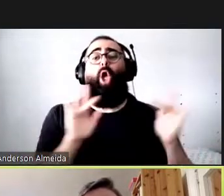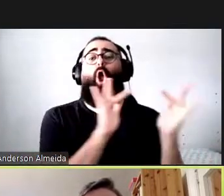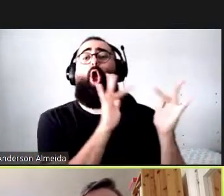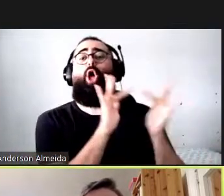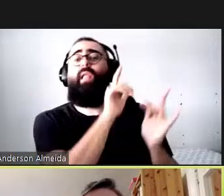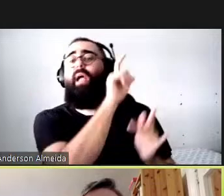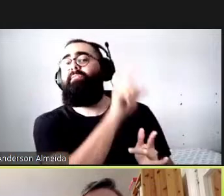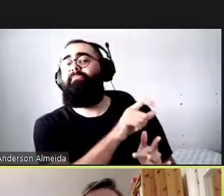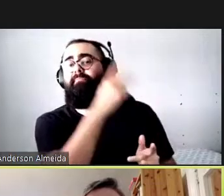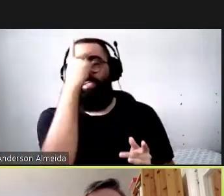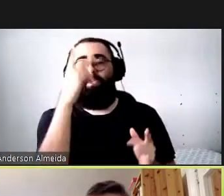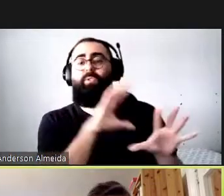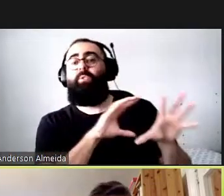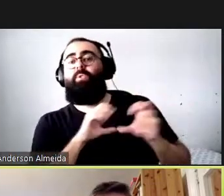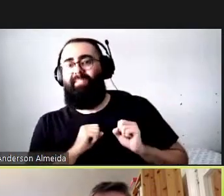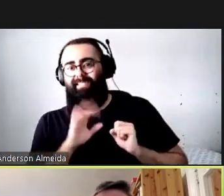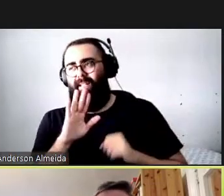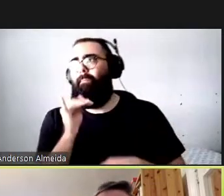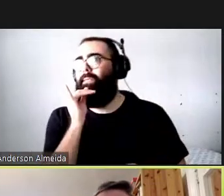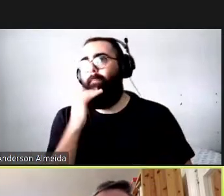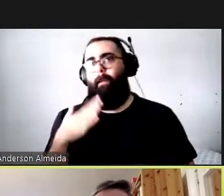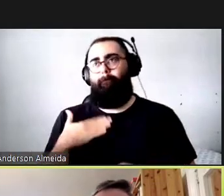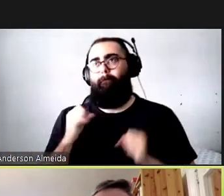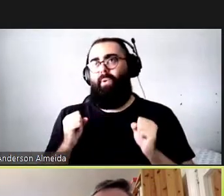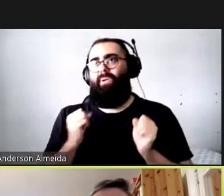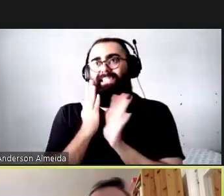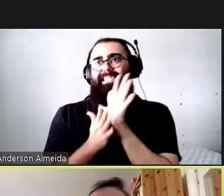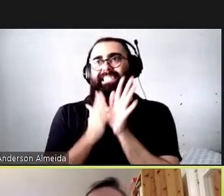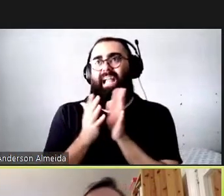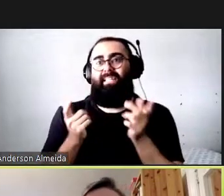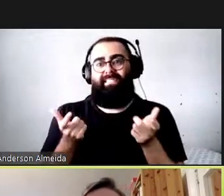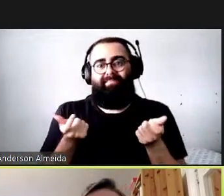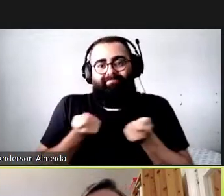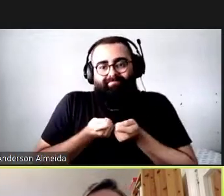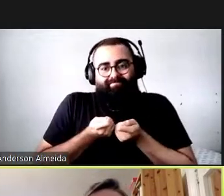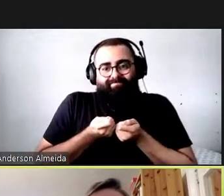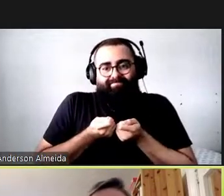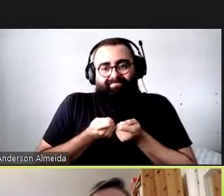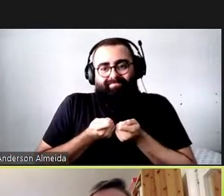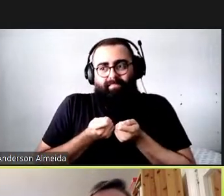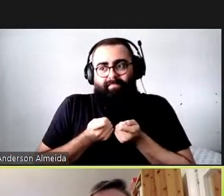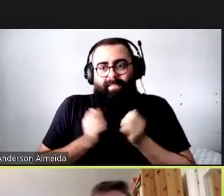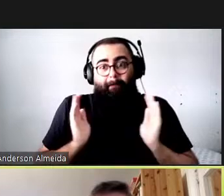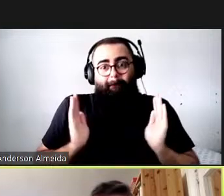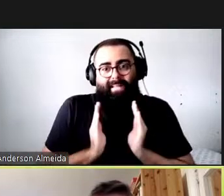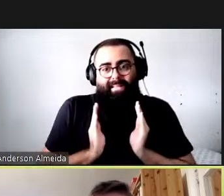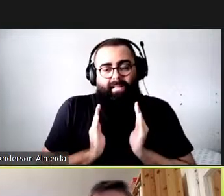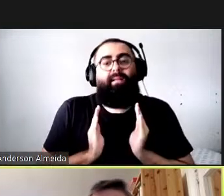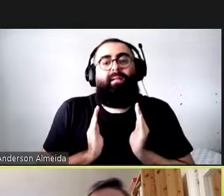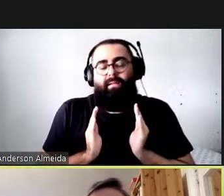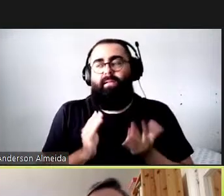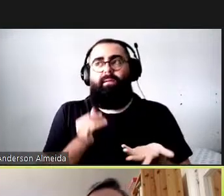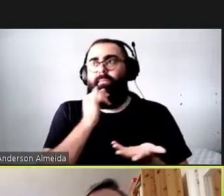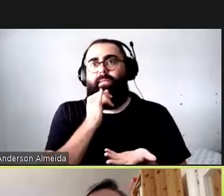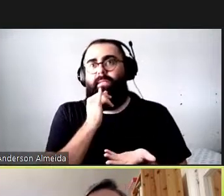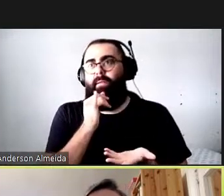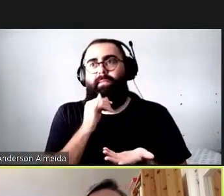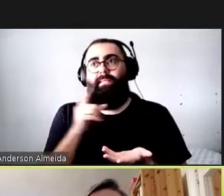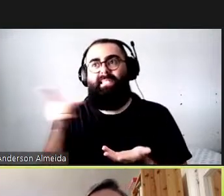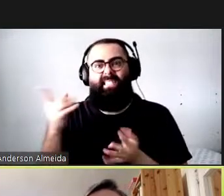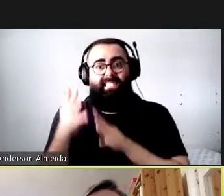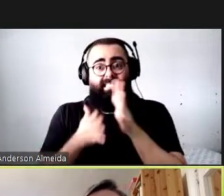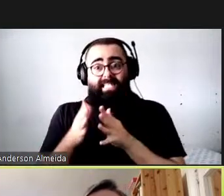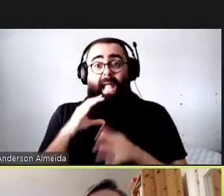People might reduce their production of some signs if they're signing rapidly or if